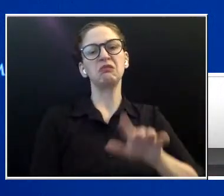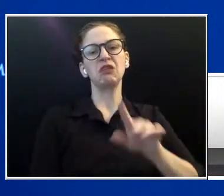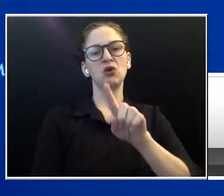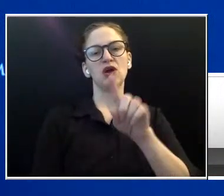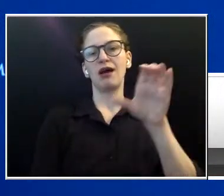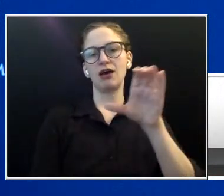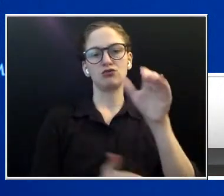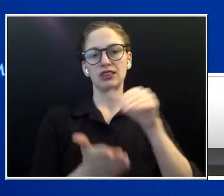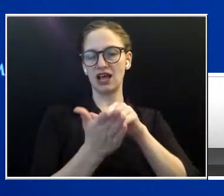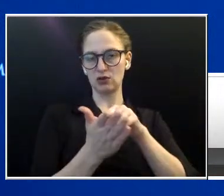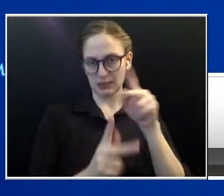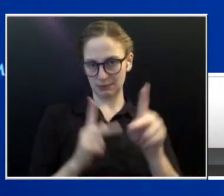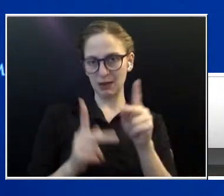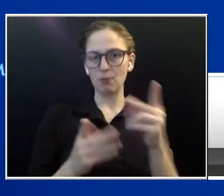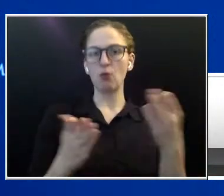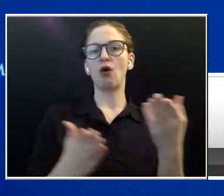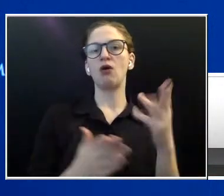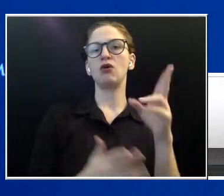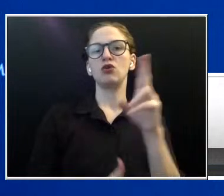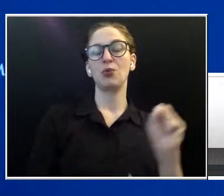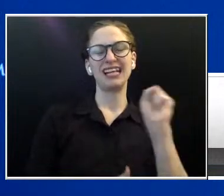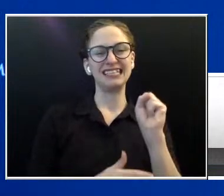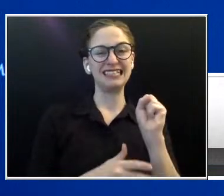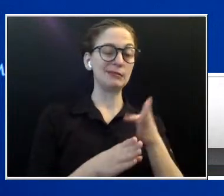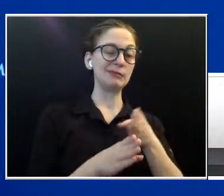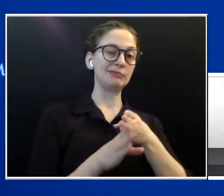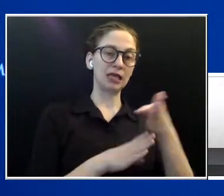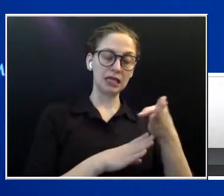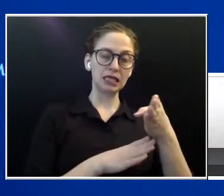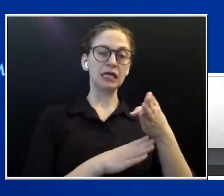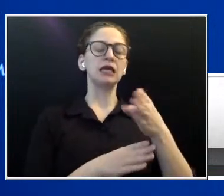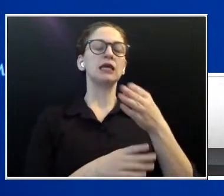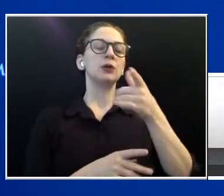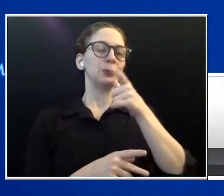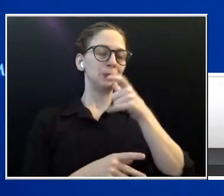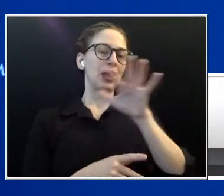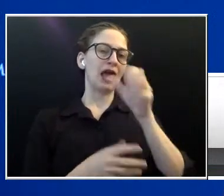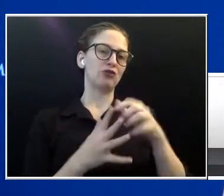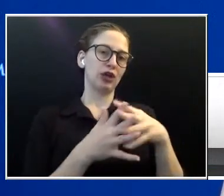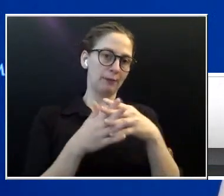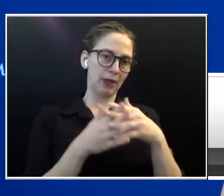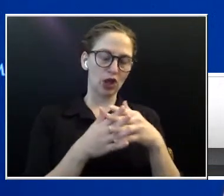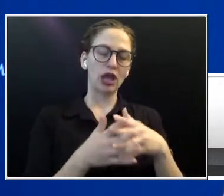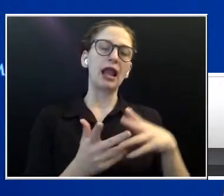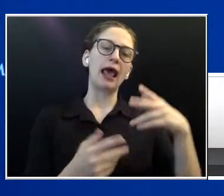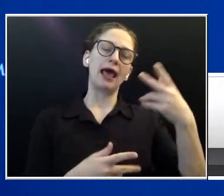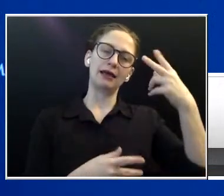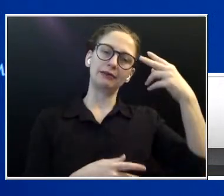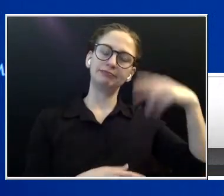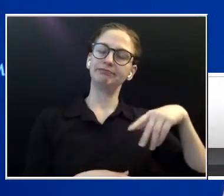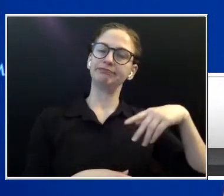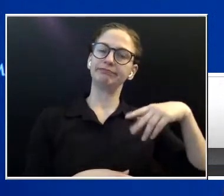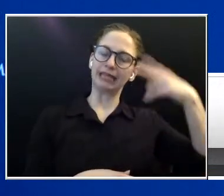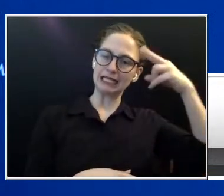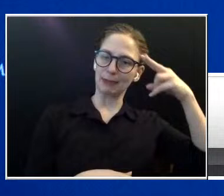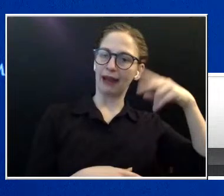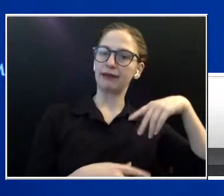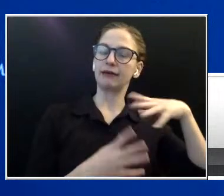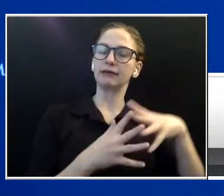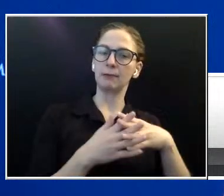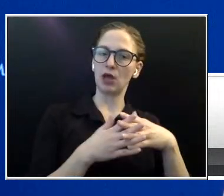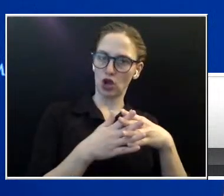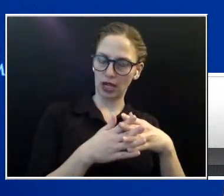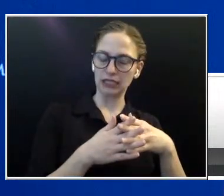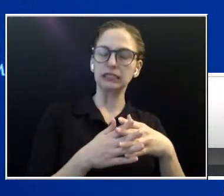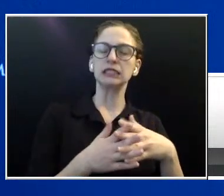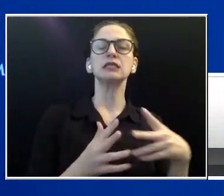predominantly African Americans and Hispanic Americans, lesser so. And it's a devastating disease. It's a disease where the